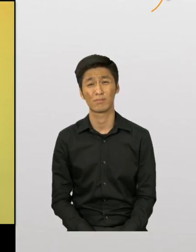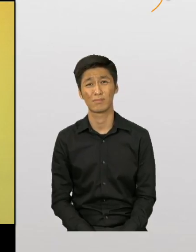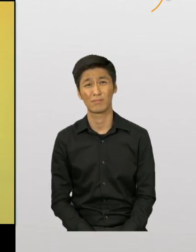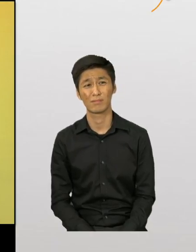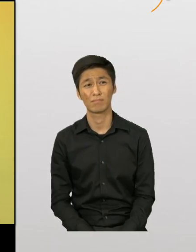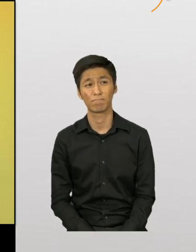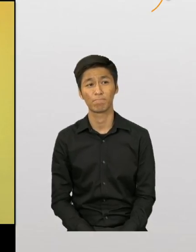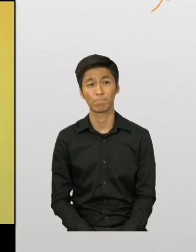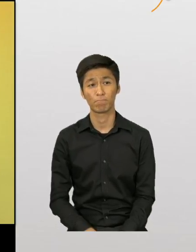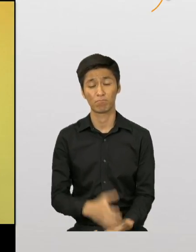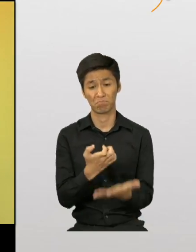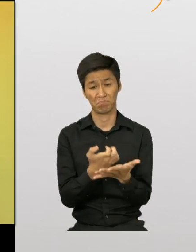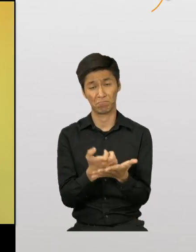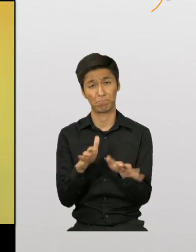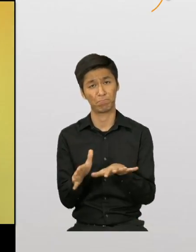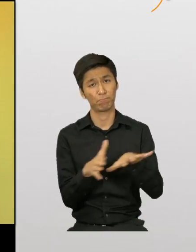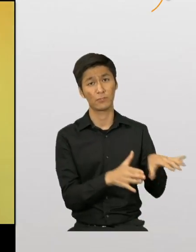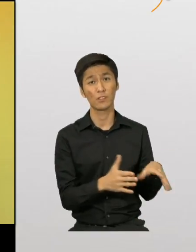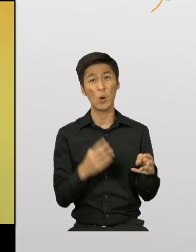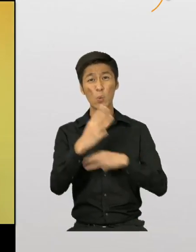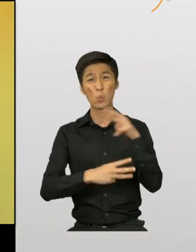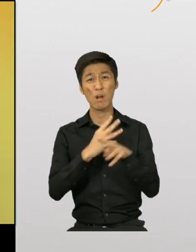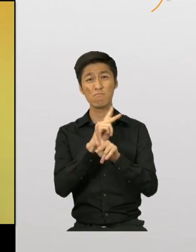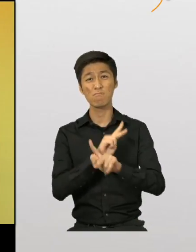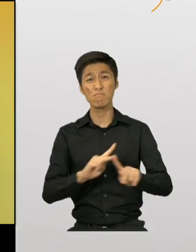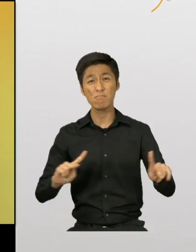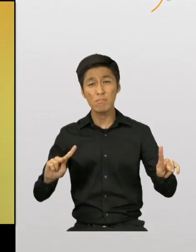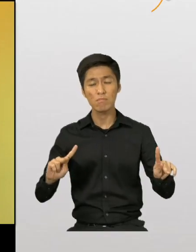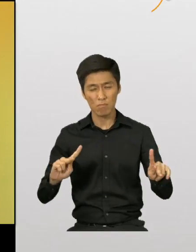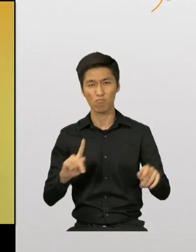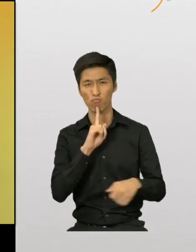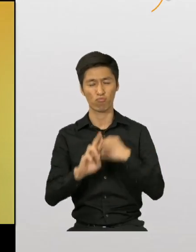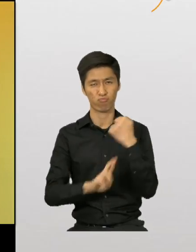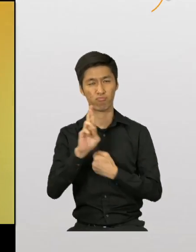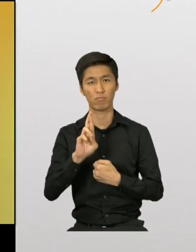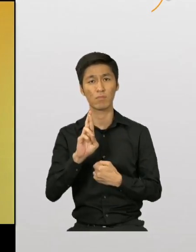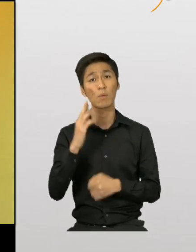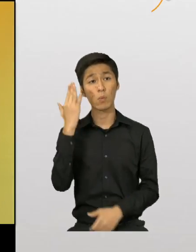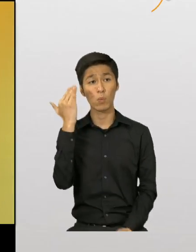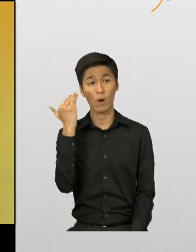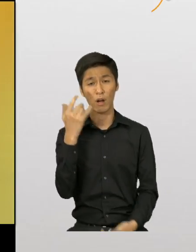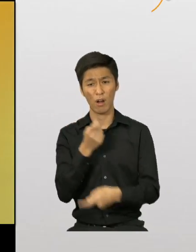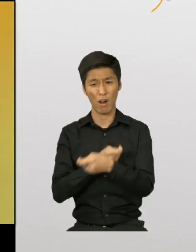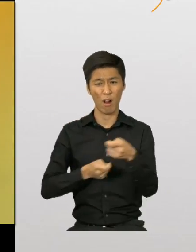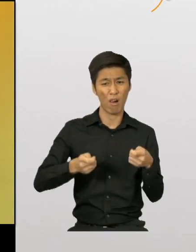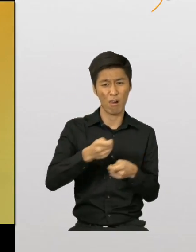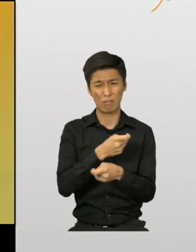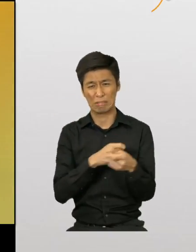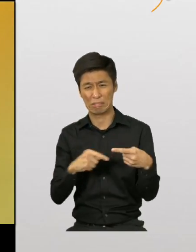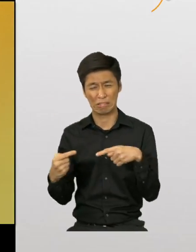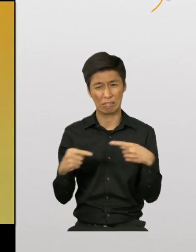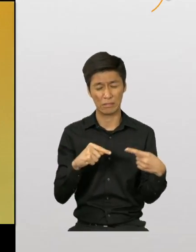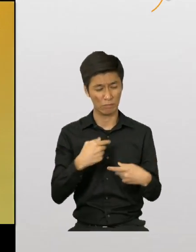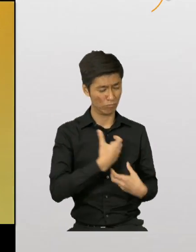Beyond economics, world peace and security and stability are at risk. The trade frictions have eroded trust